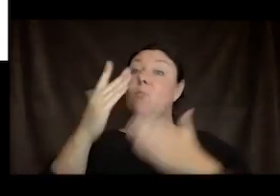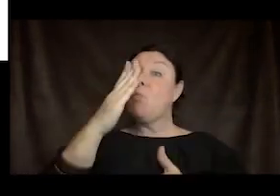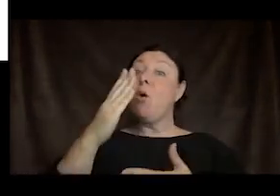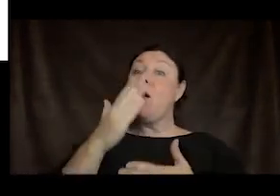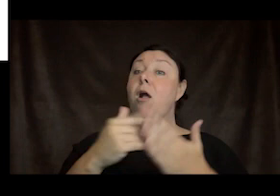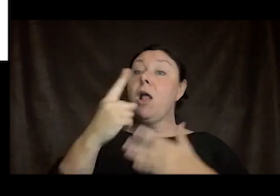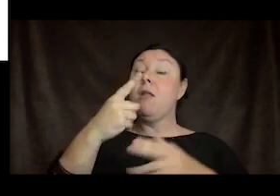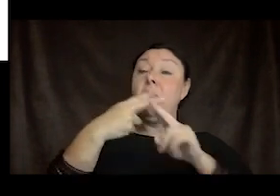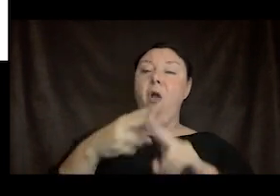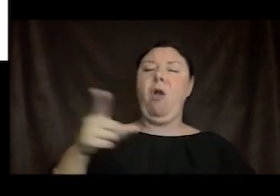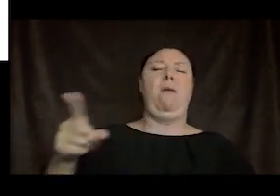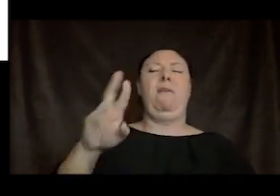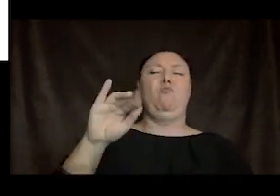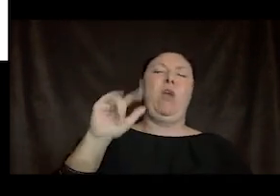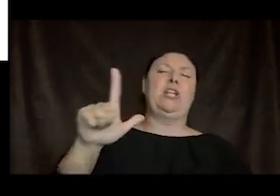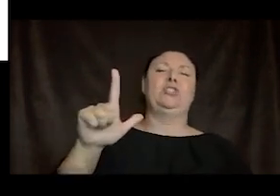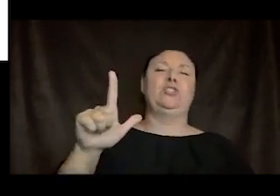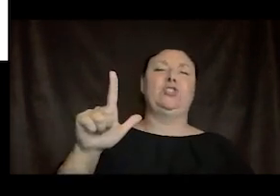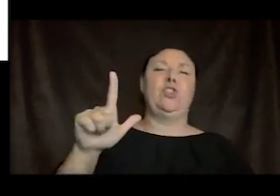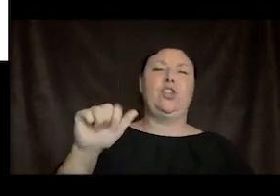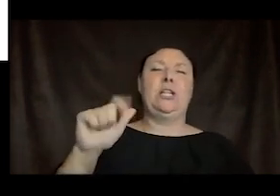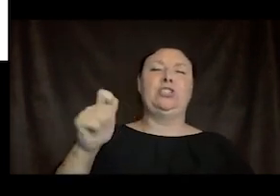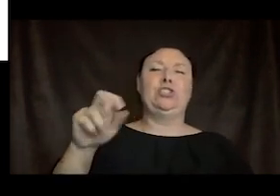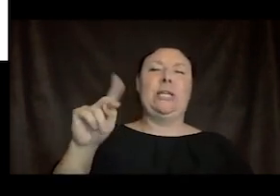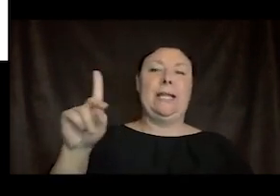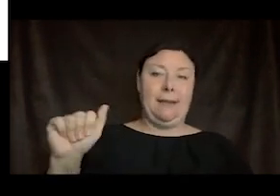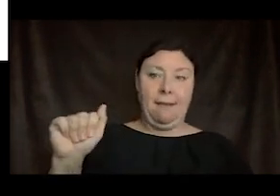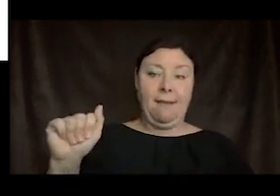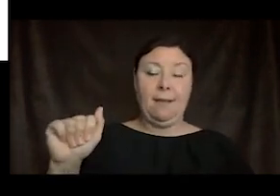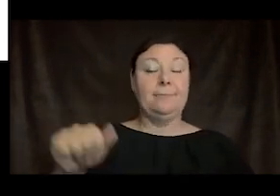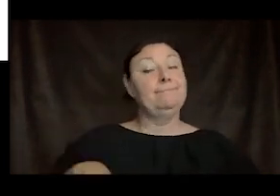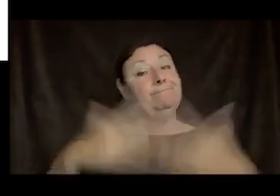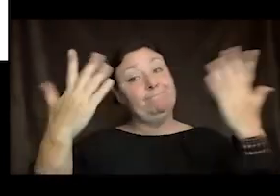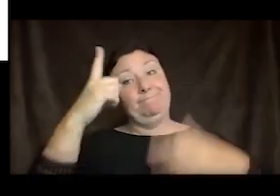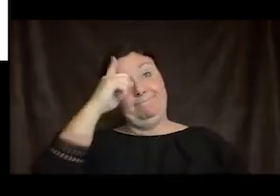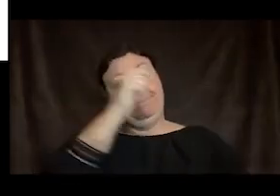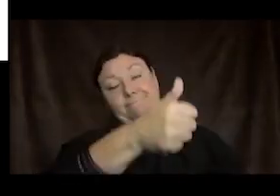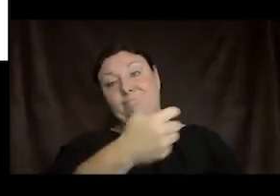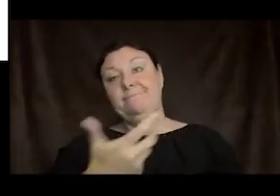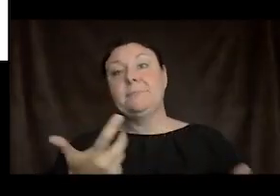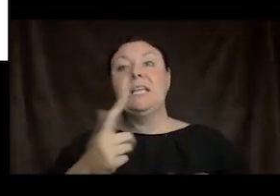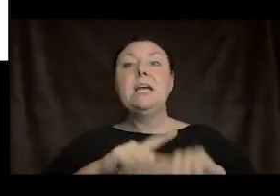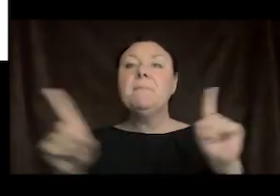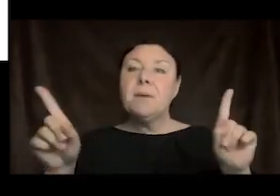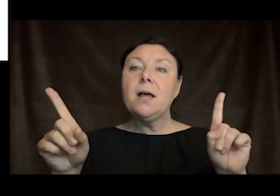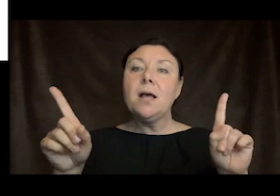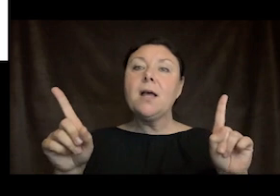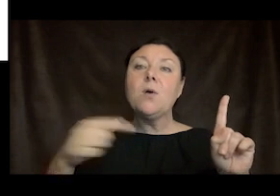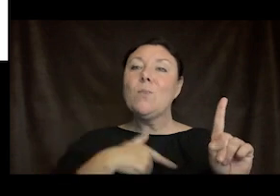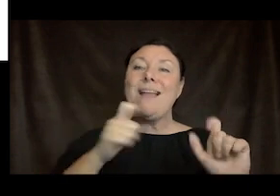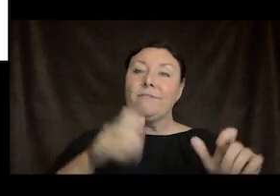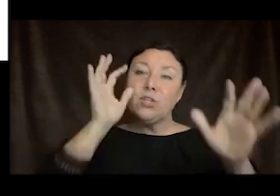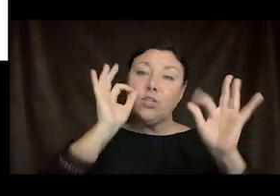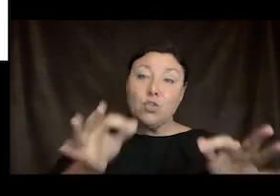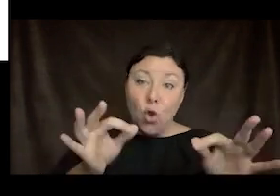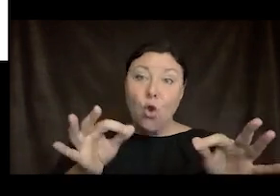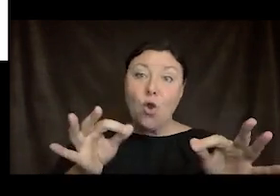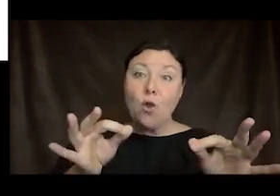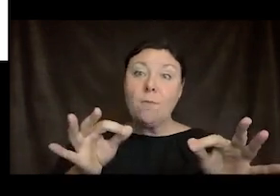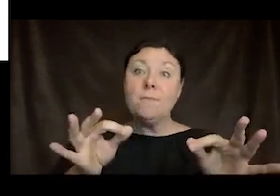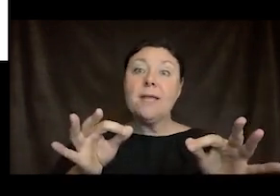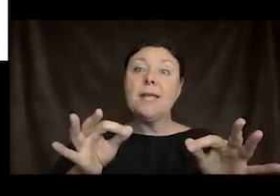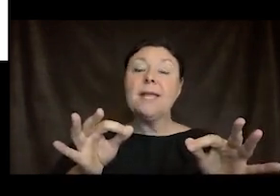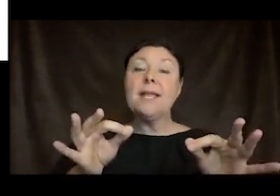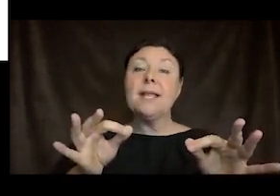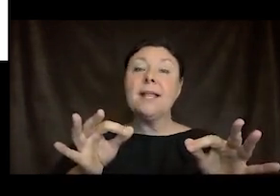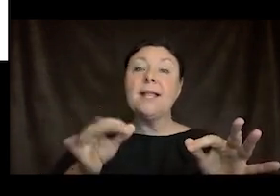a racialized agenda or a race agenda, then so be it. But we have to determine that we